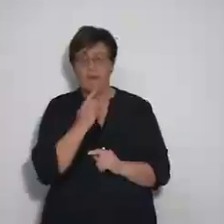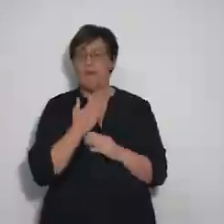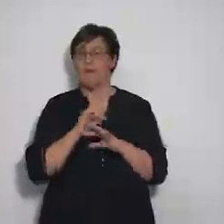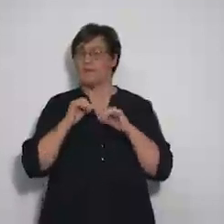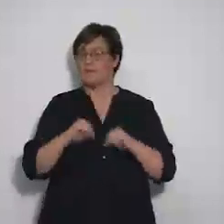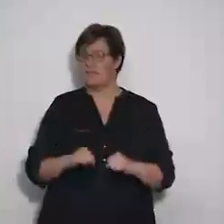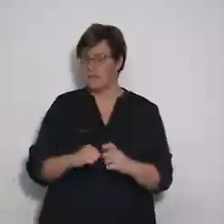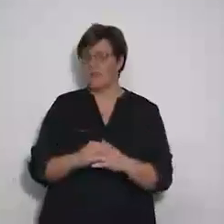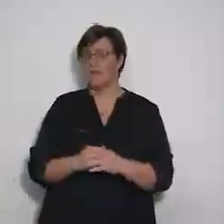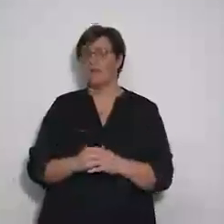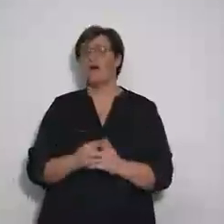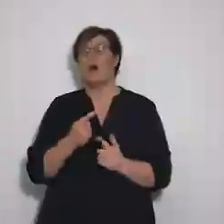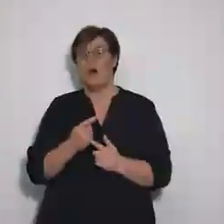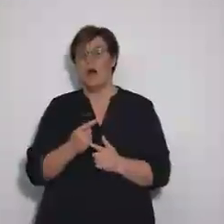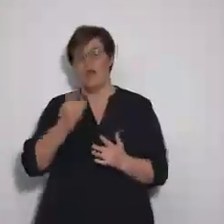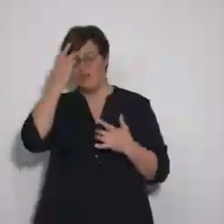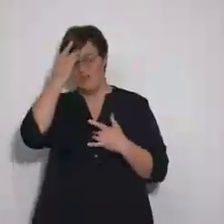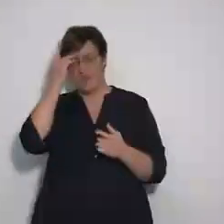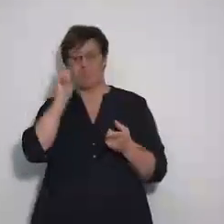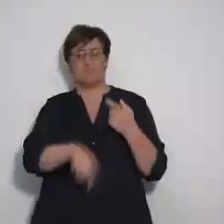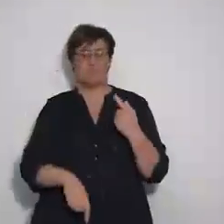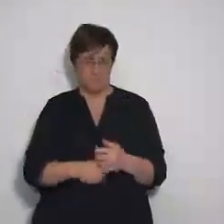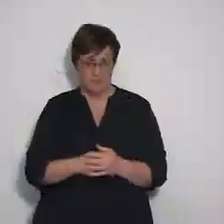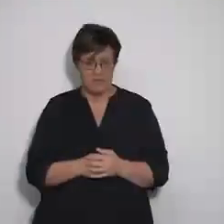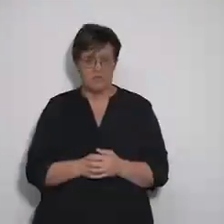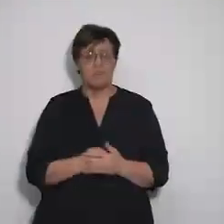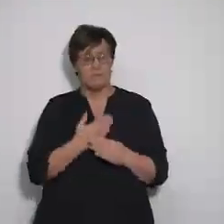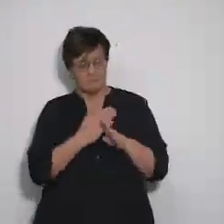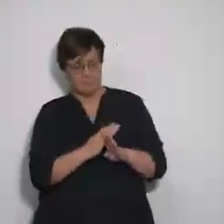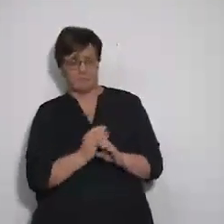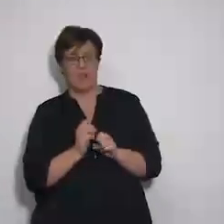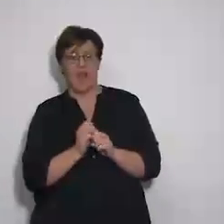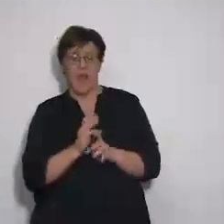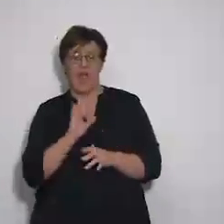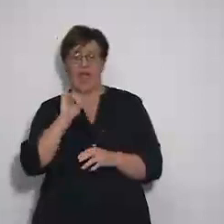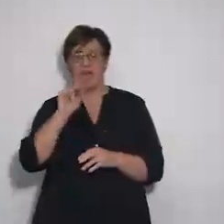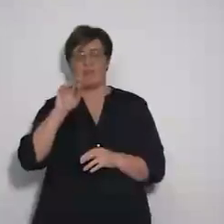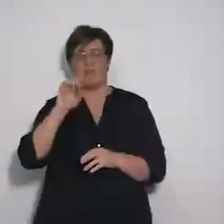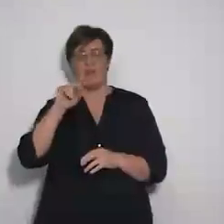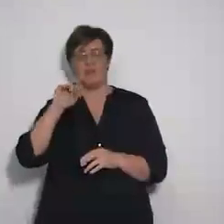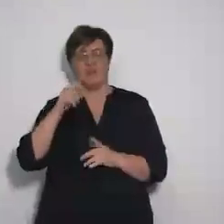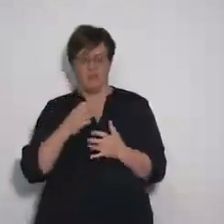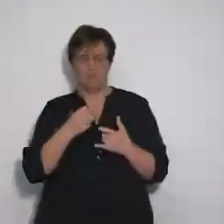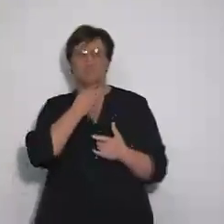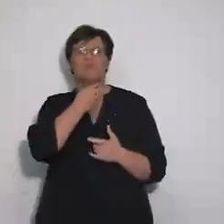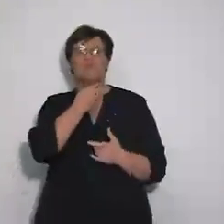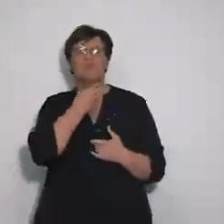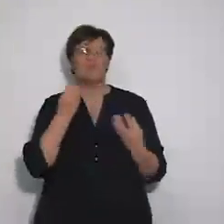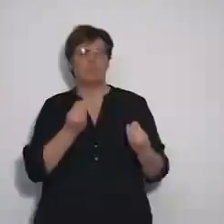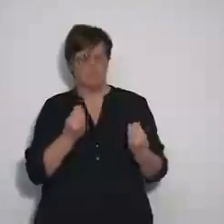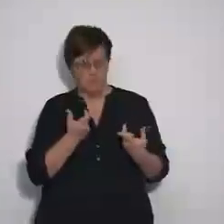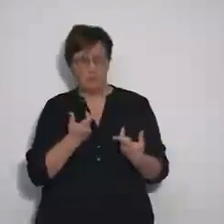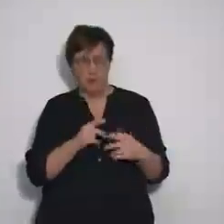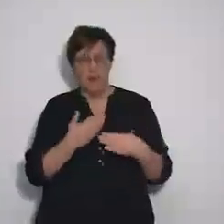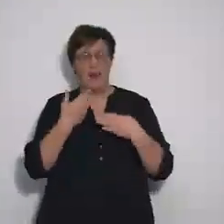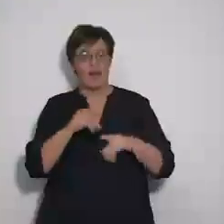immune system knocks up your fever and it causes inflammation. So all of these factors